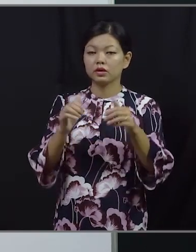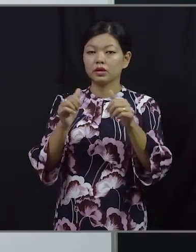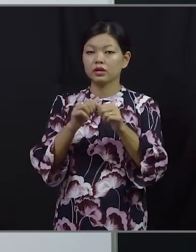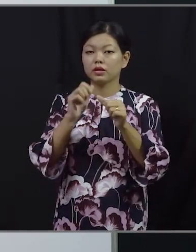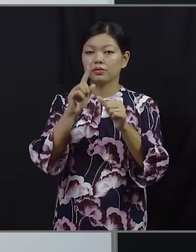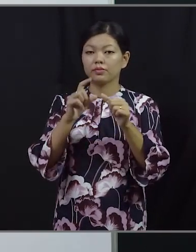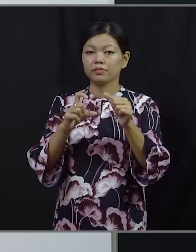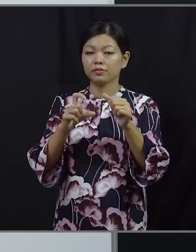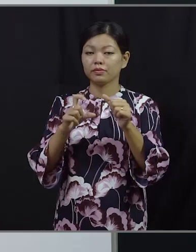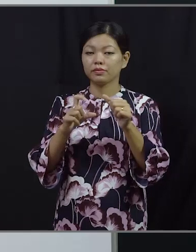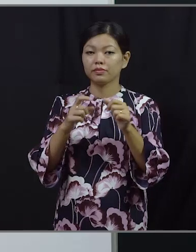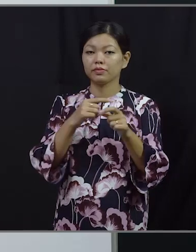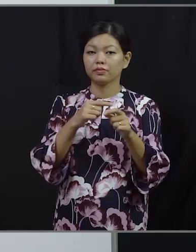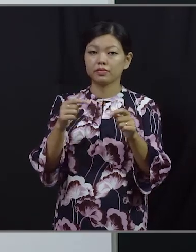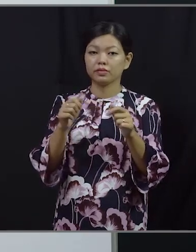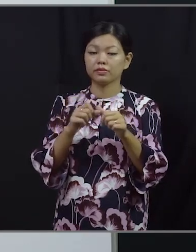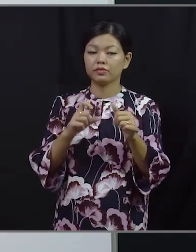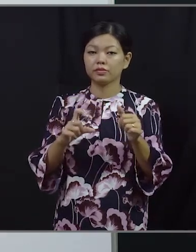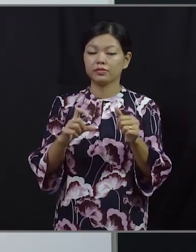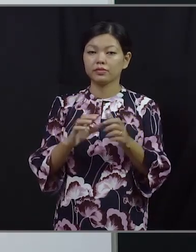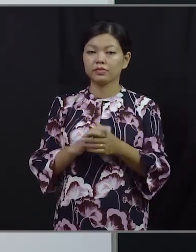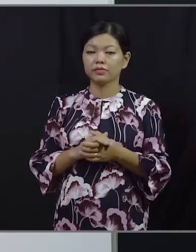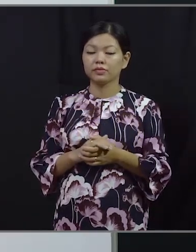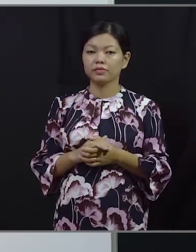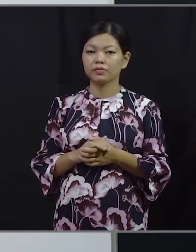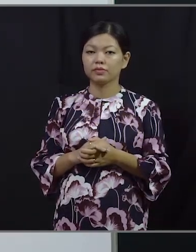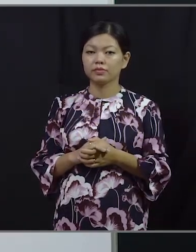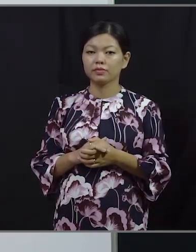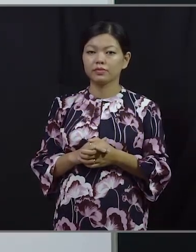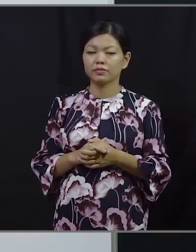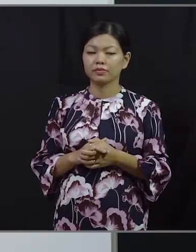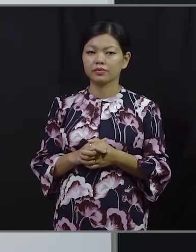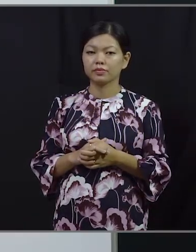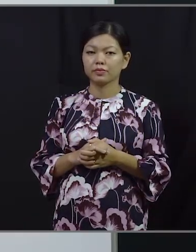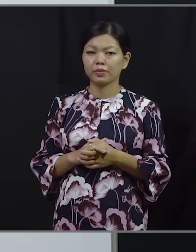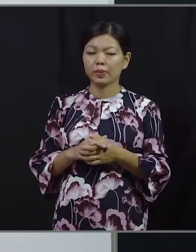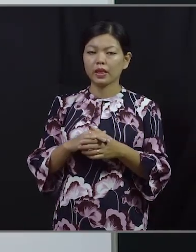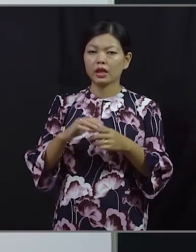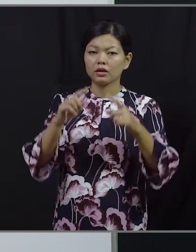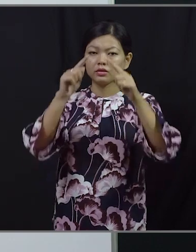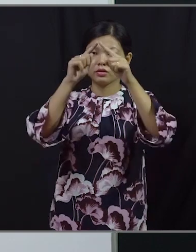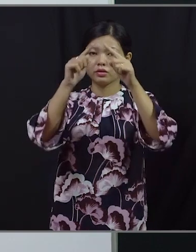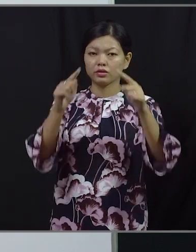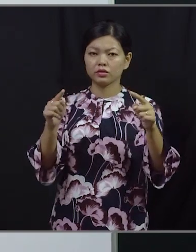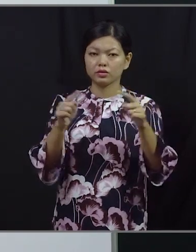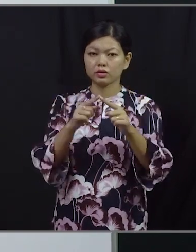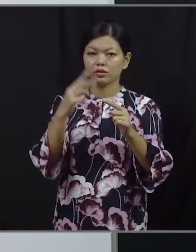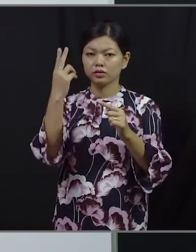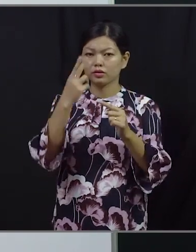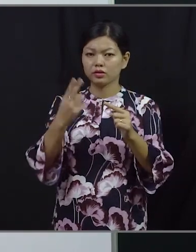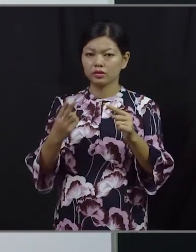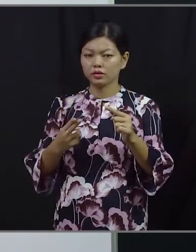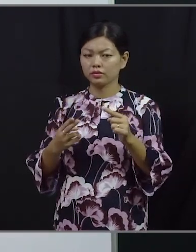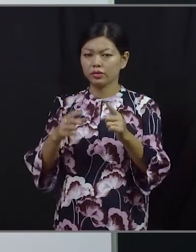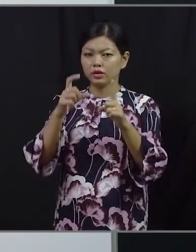C divided by what? AC. Okay. Now let's see from the diagram what is A dash C, right? What is A dash C? A